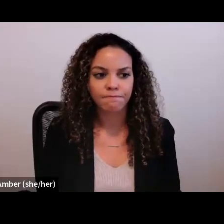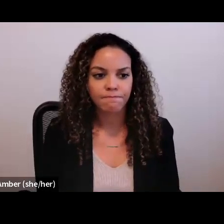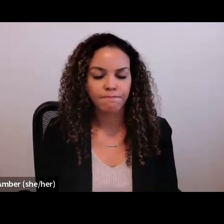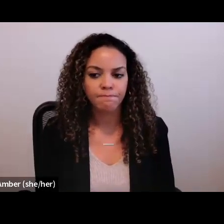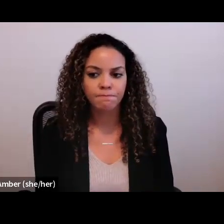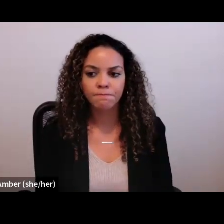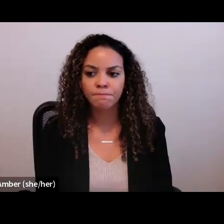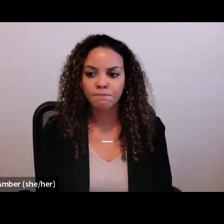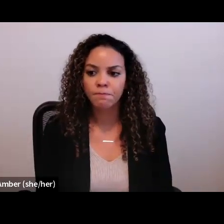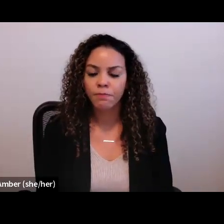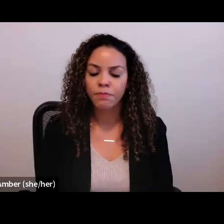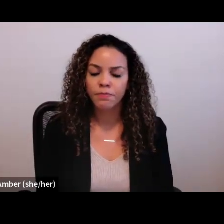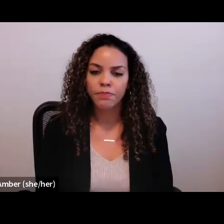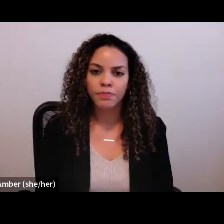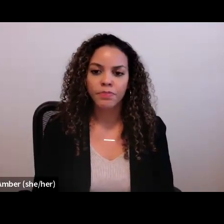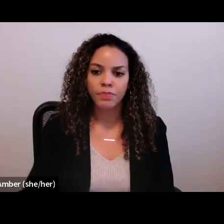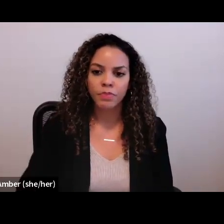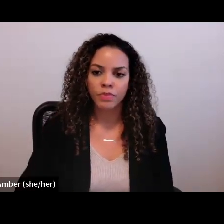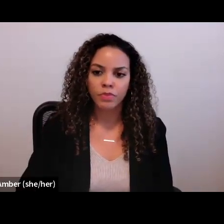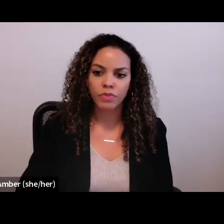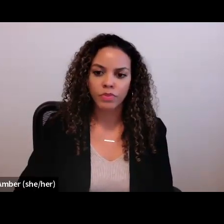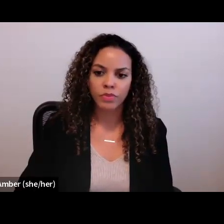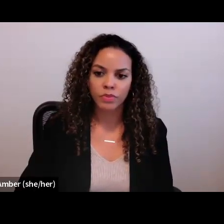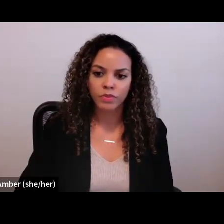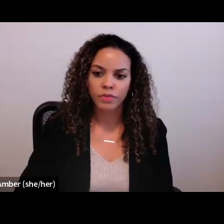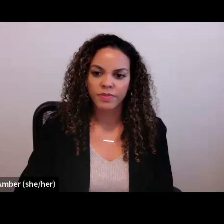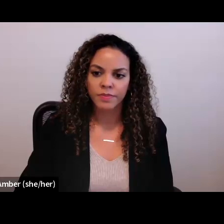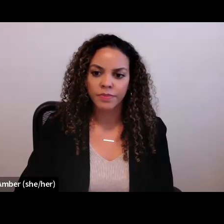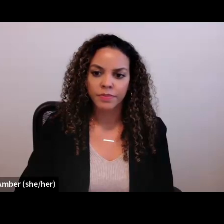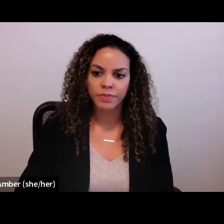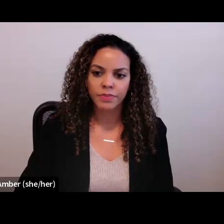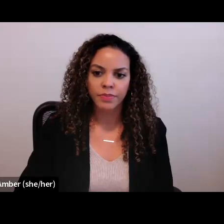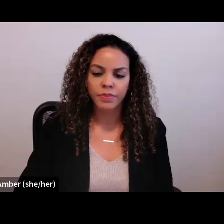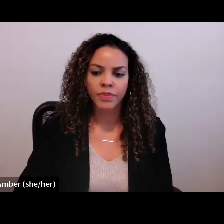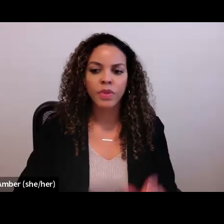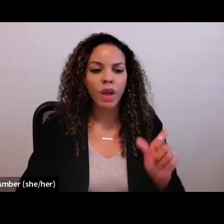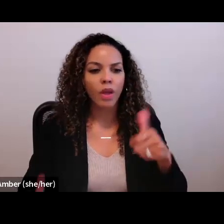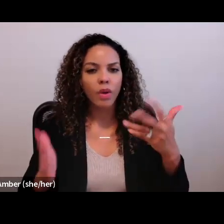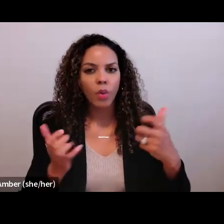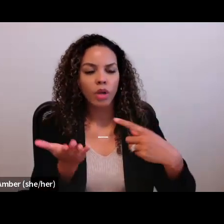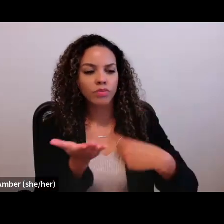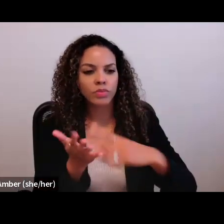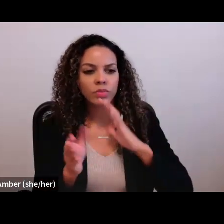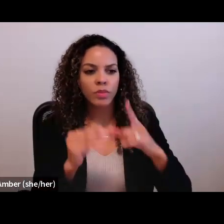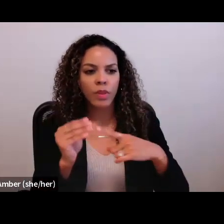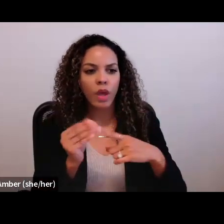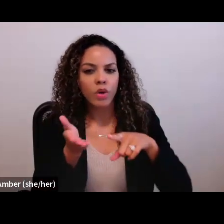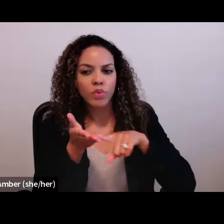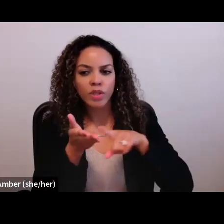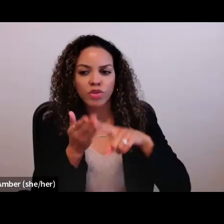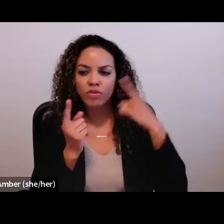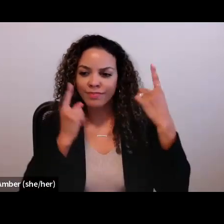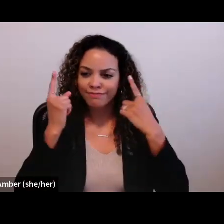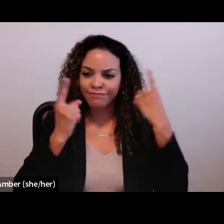The other piece that I want to talk about for a second is, when you think about research considerations, be